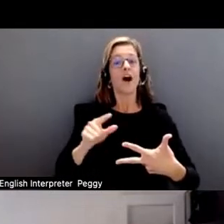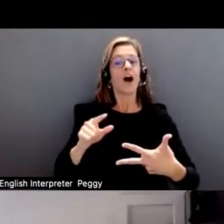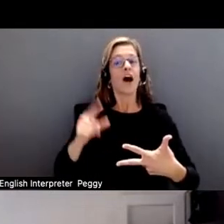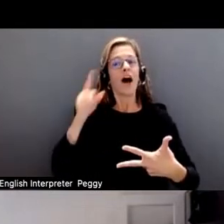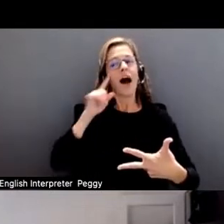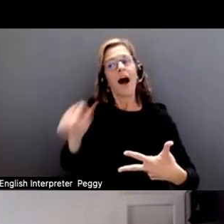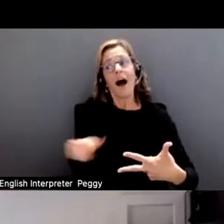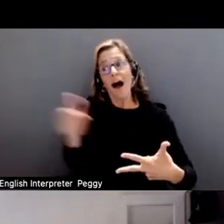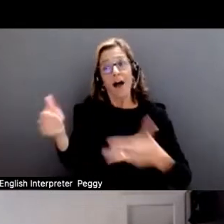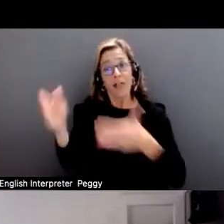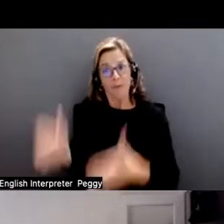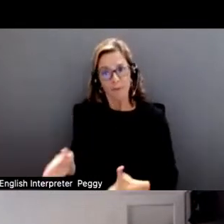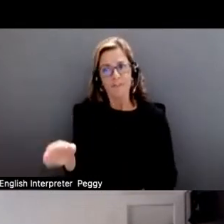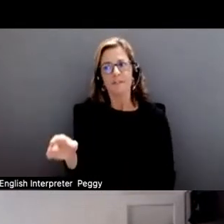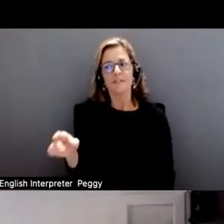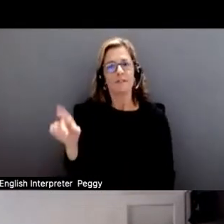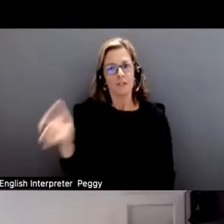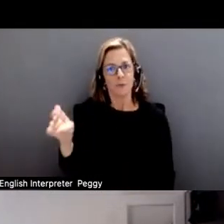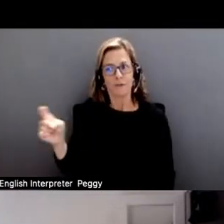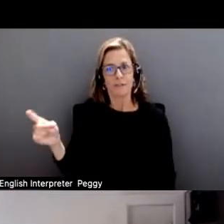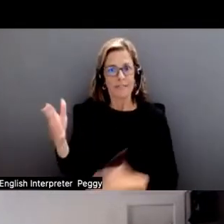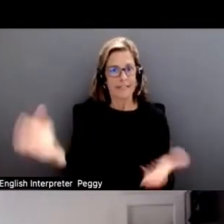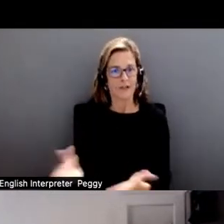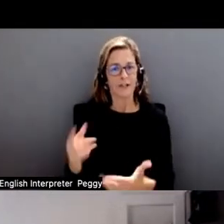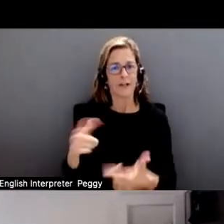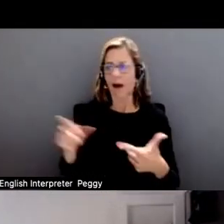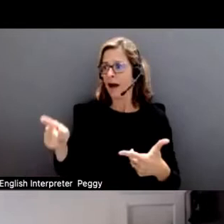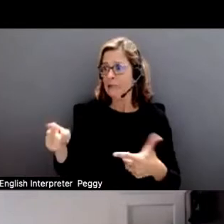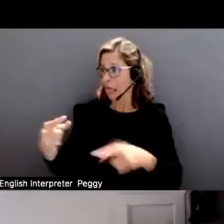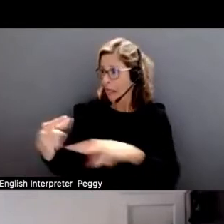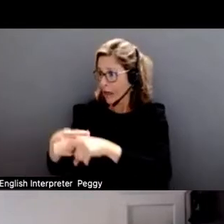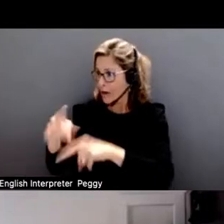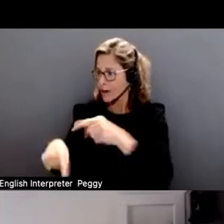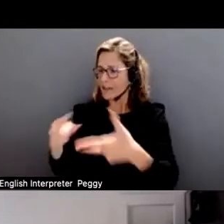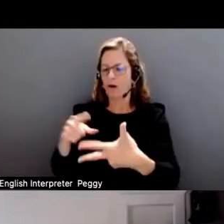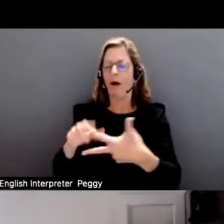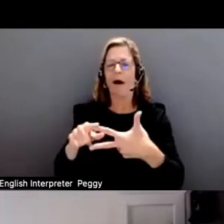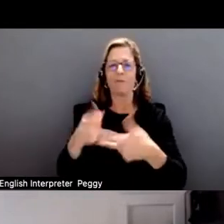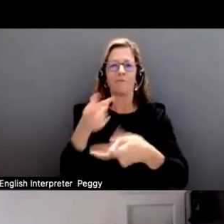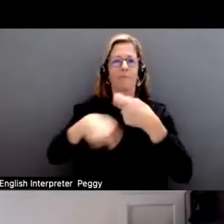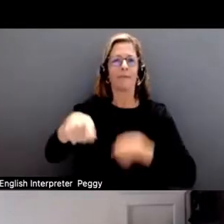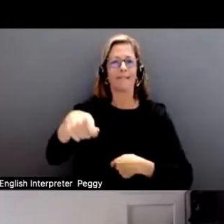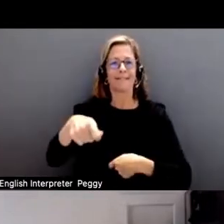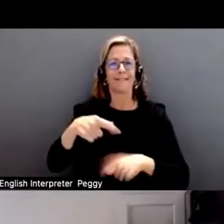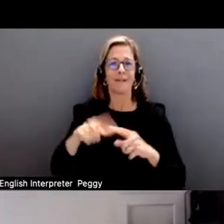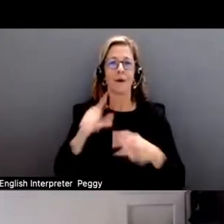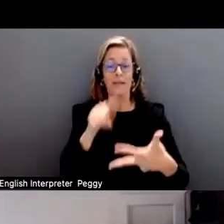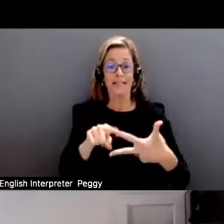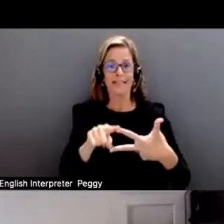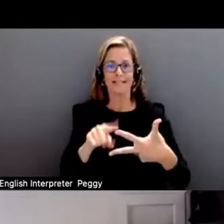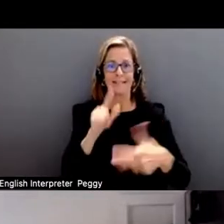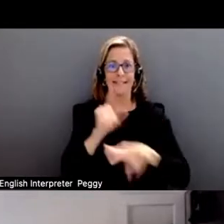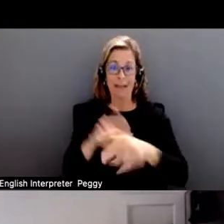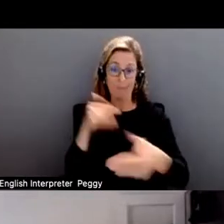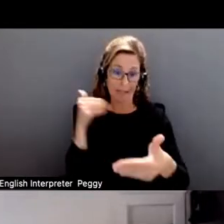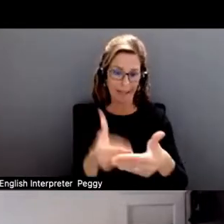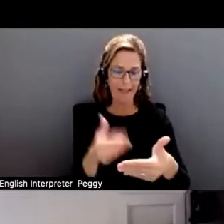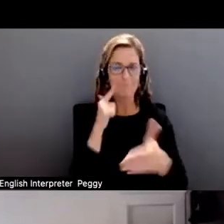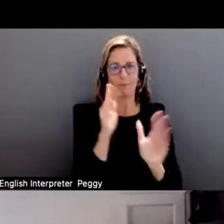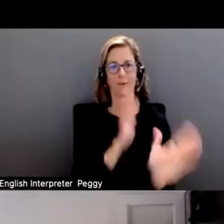to be here today. So she had less notice than some other people. So yeah, thanks,